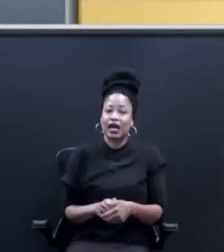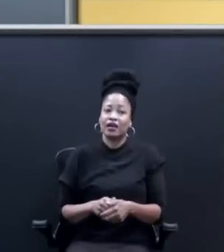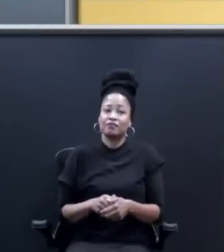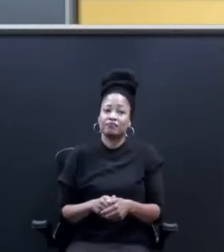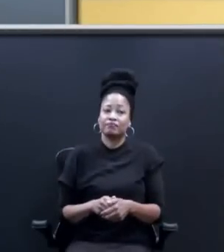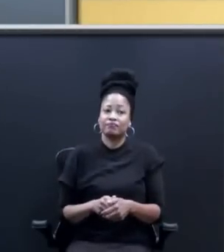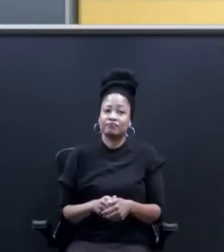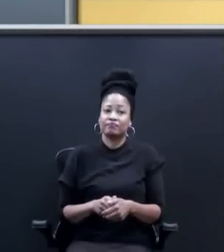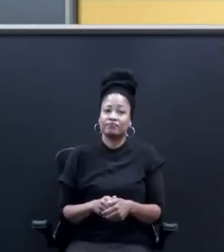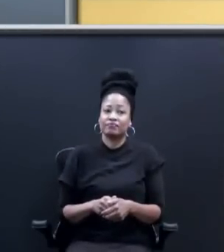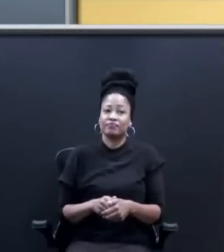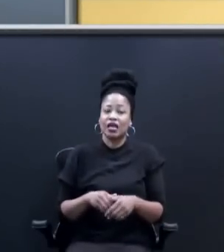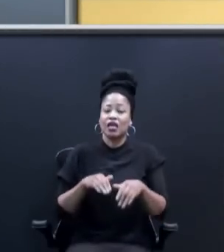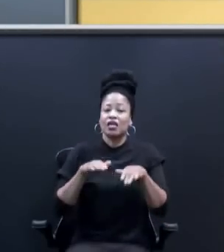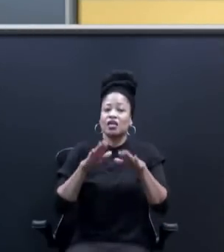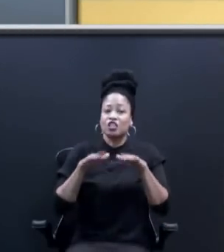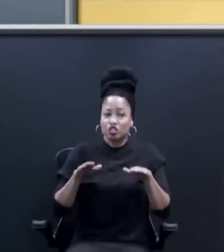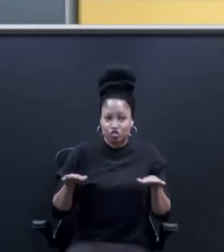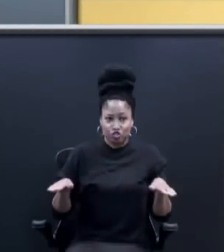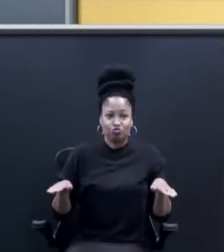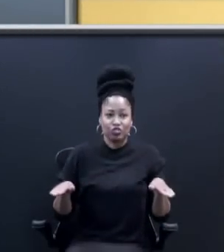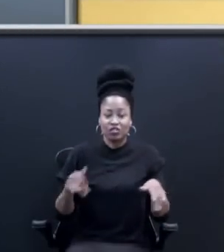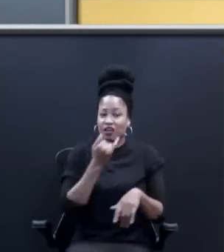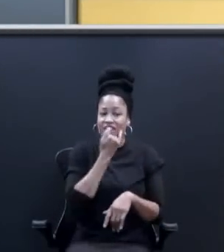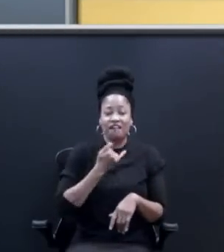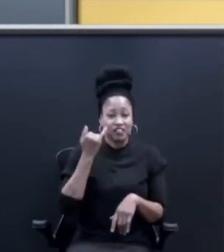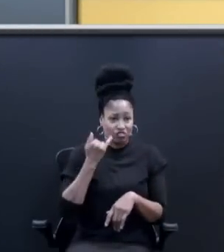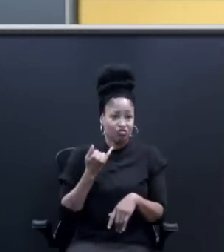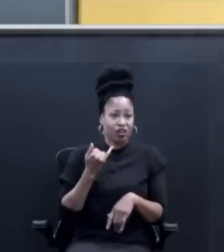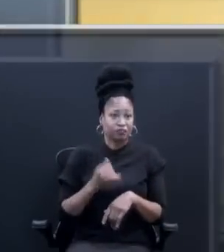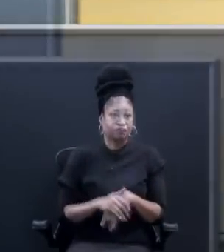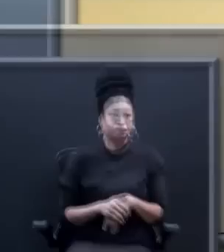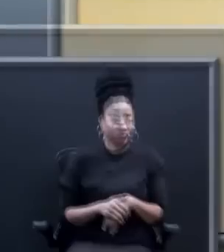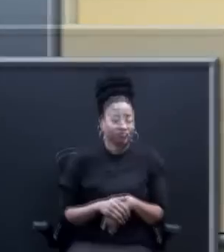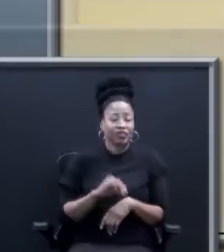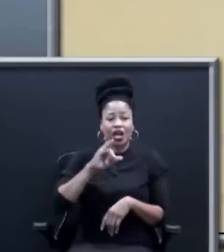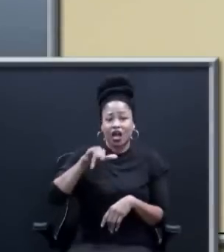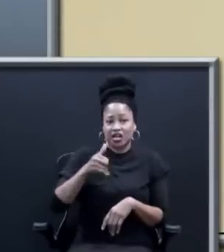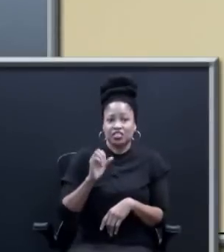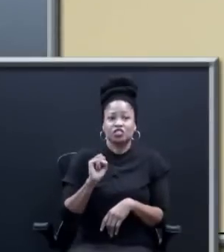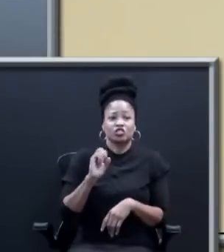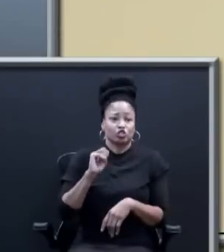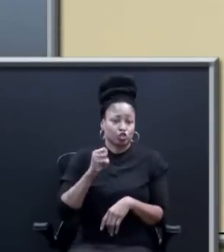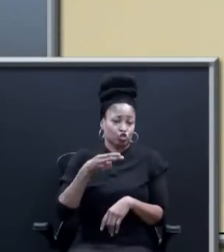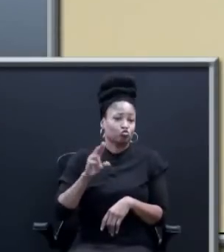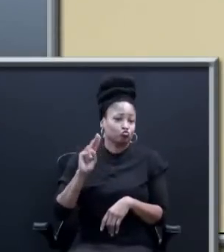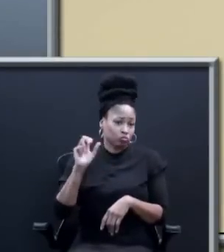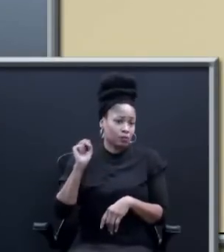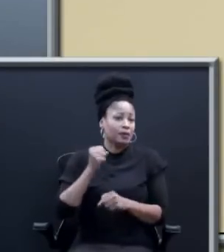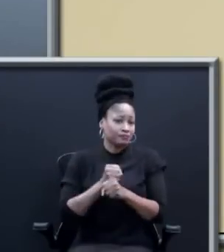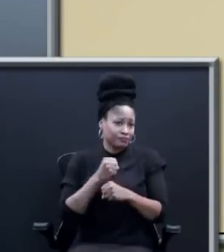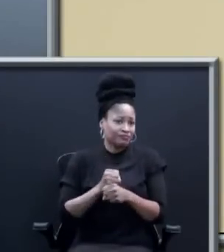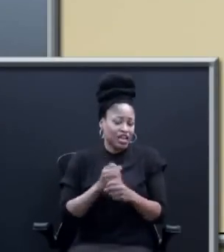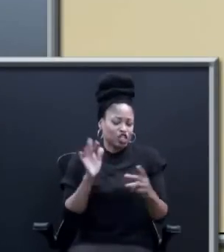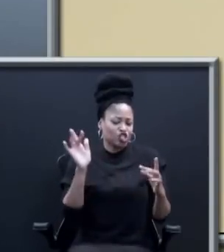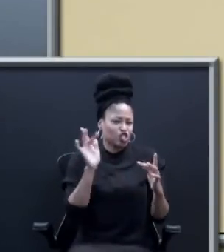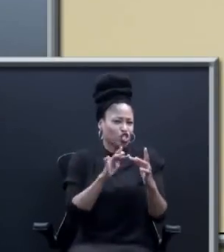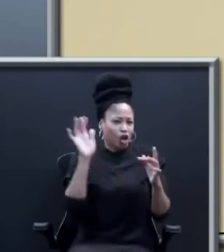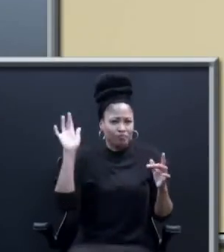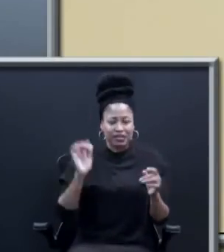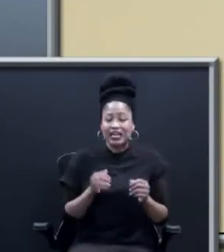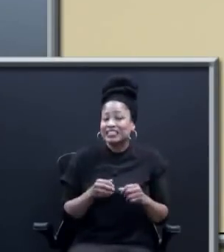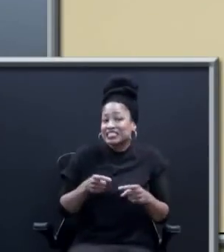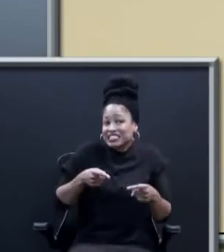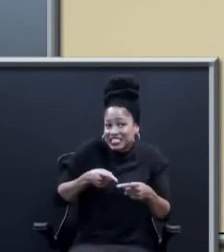they said, make sharp knives and circumcise the children of Israel. Go ahead and read. And Joshua made him sharp knives and circumcised the children of